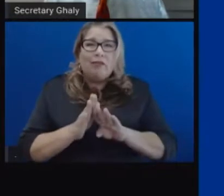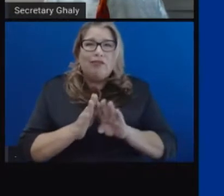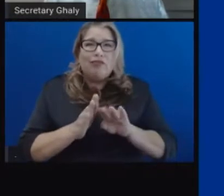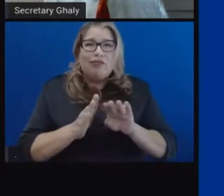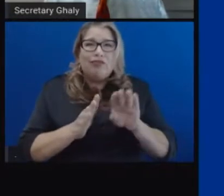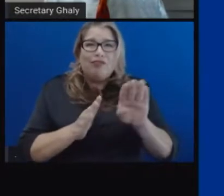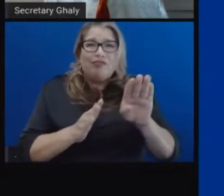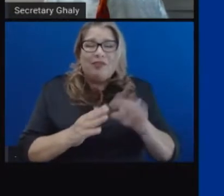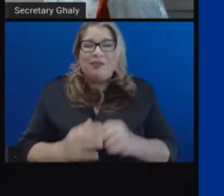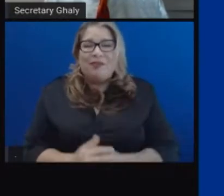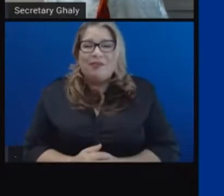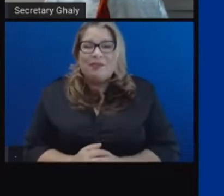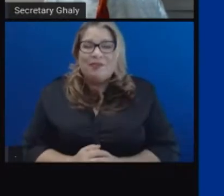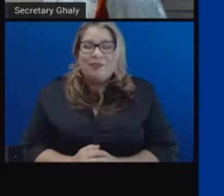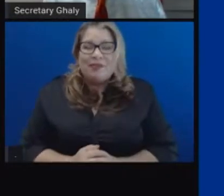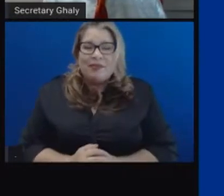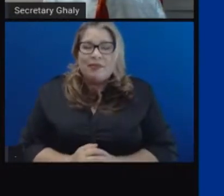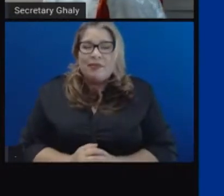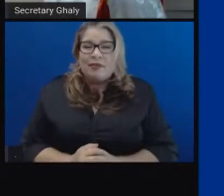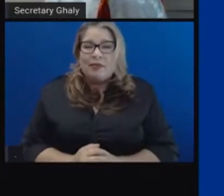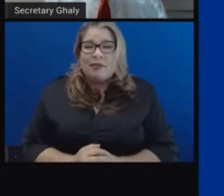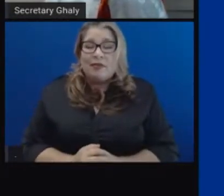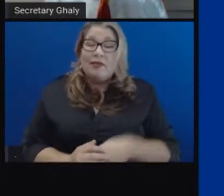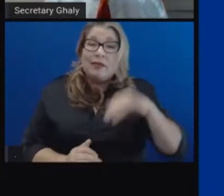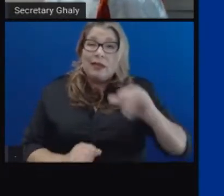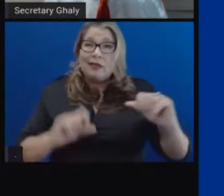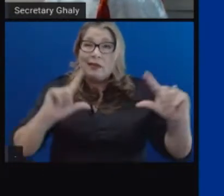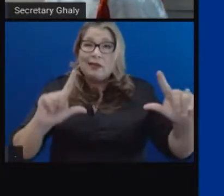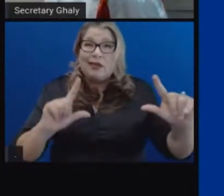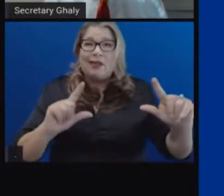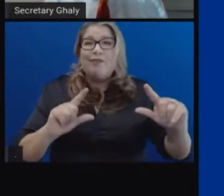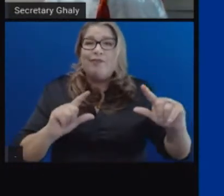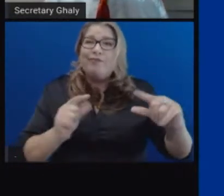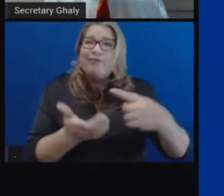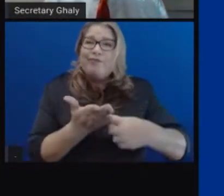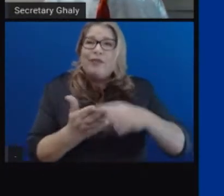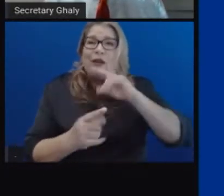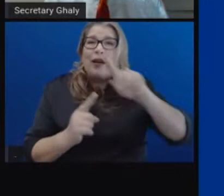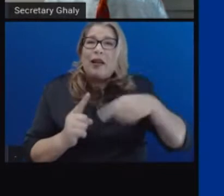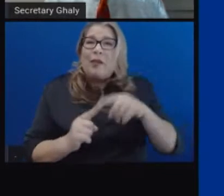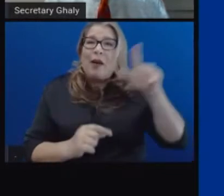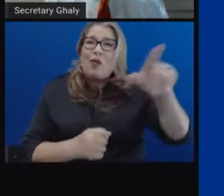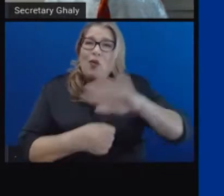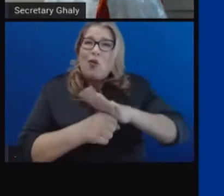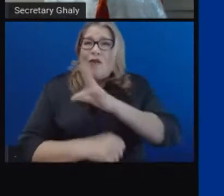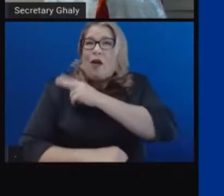Here we talk about the COVID hospitalizations. I think many of you are tracking them.